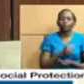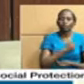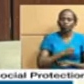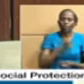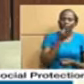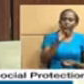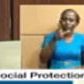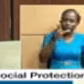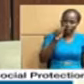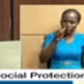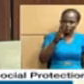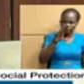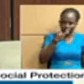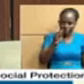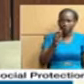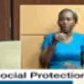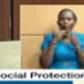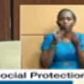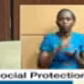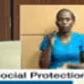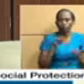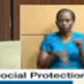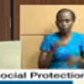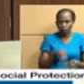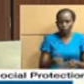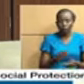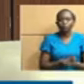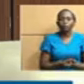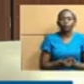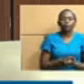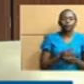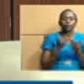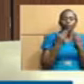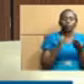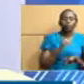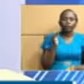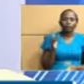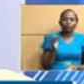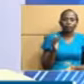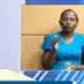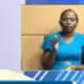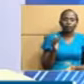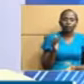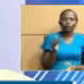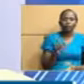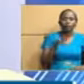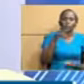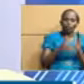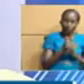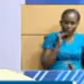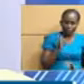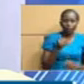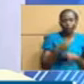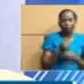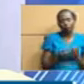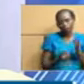Flavia Robhoro Kabahenda, thank you very much for your contribution. Thank you very much. Thank you very much, Professor, for making